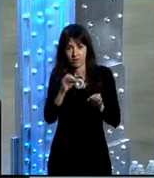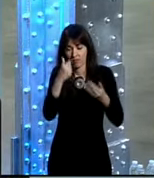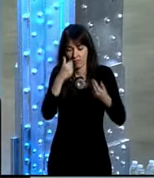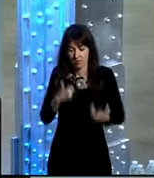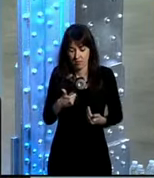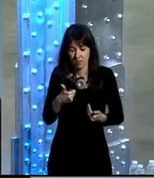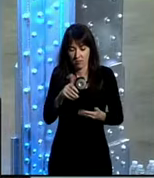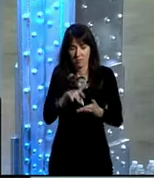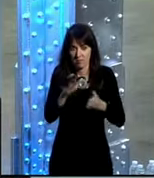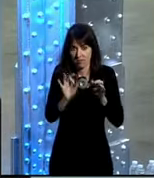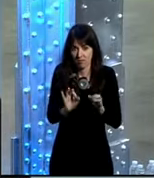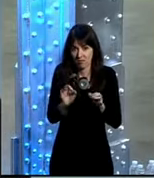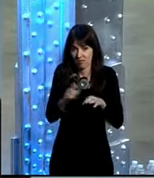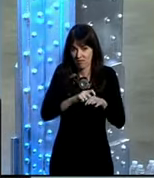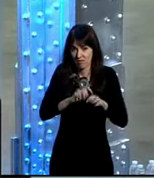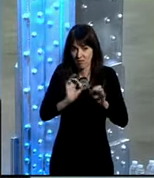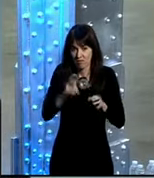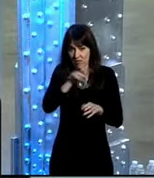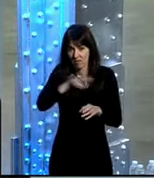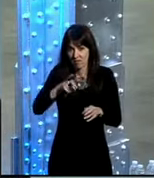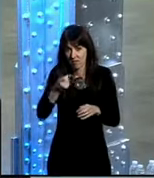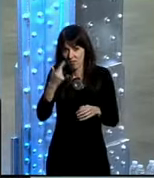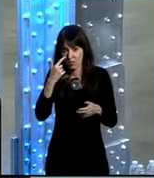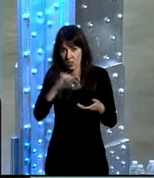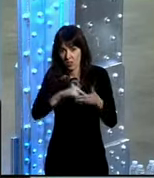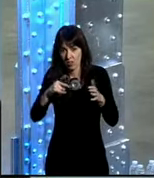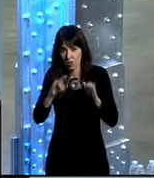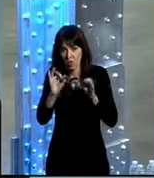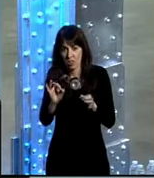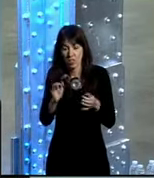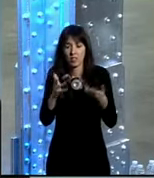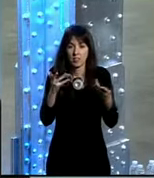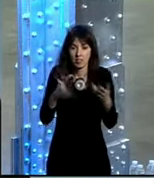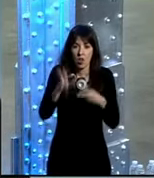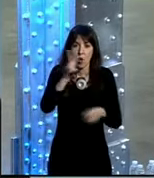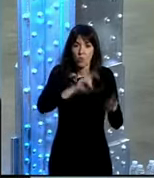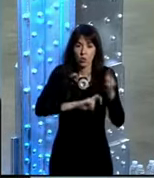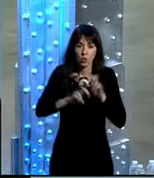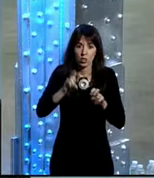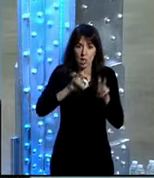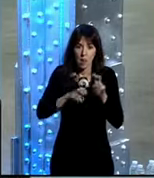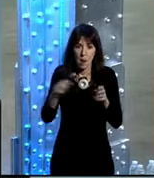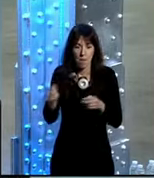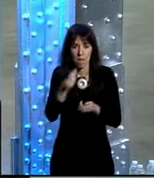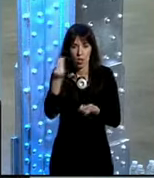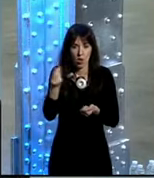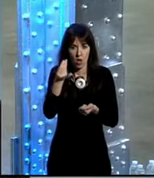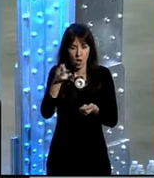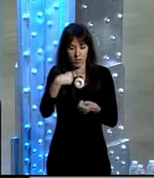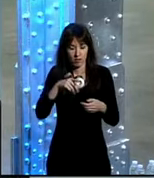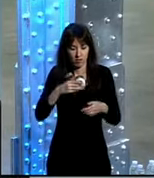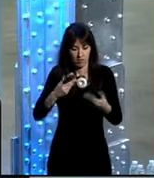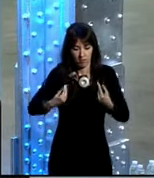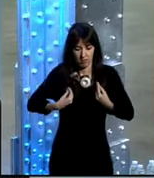is born. So it is the human factor, that precedes technology in that sense, because we are in